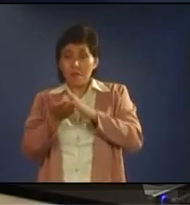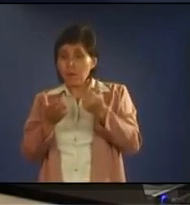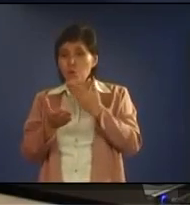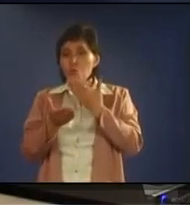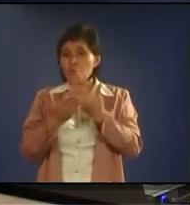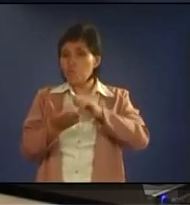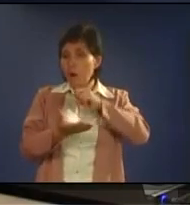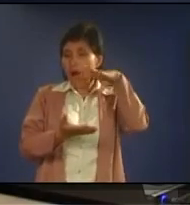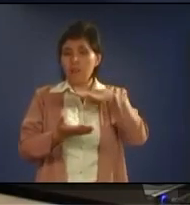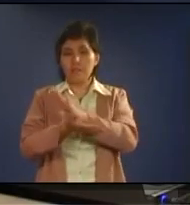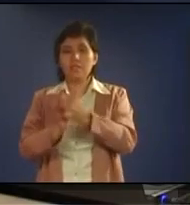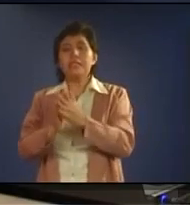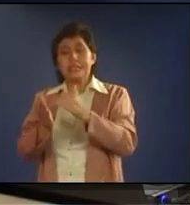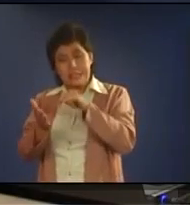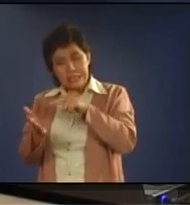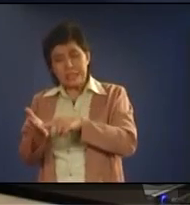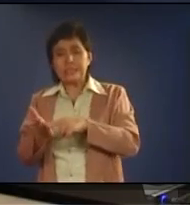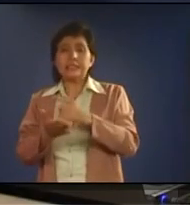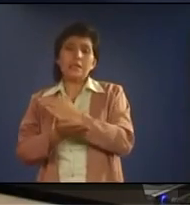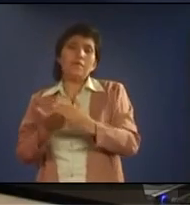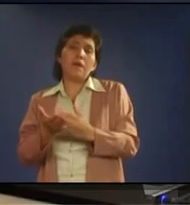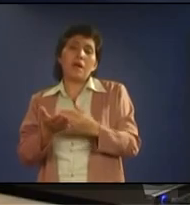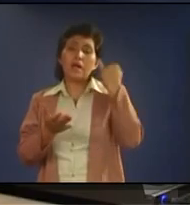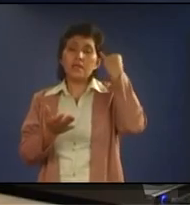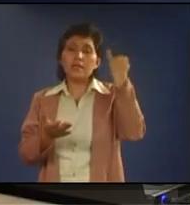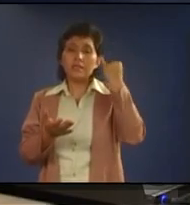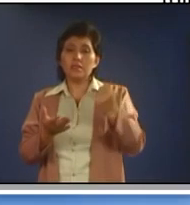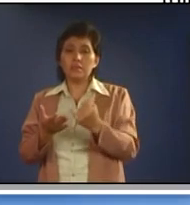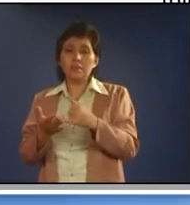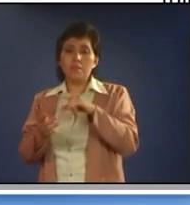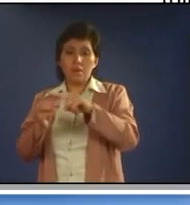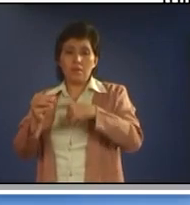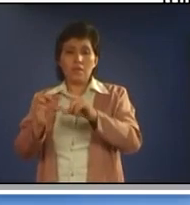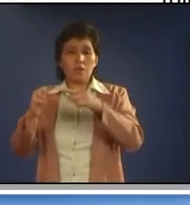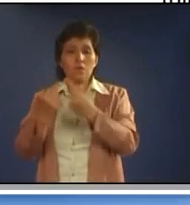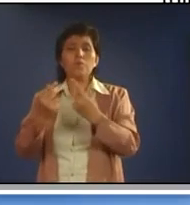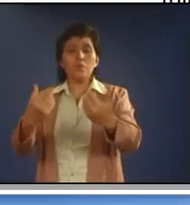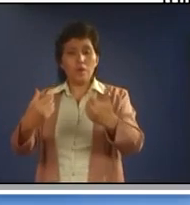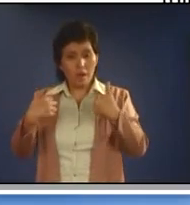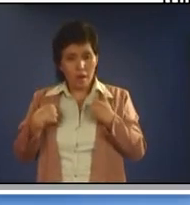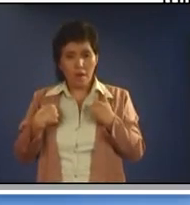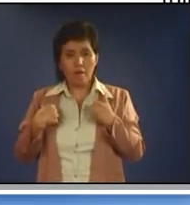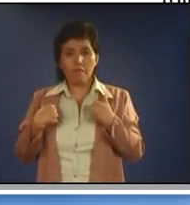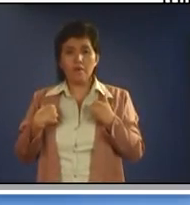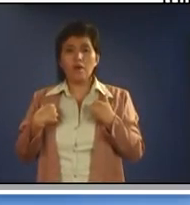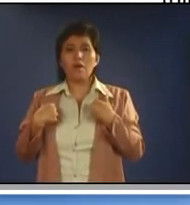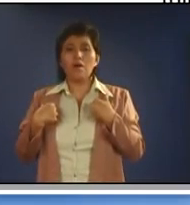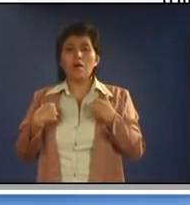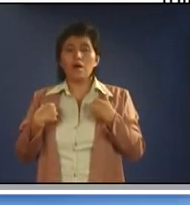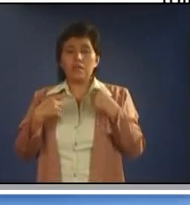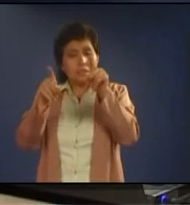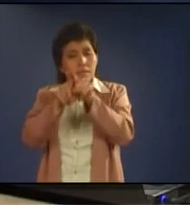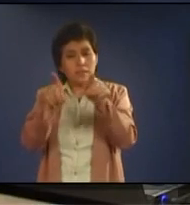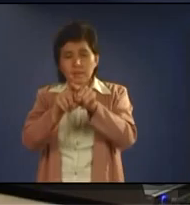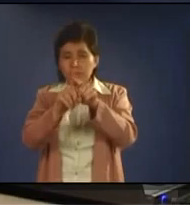these are some of the common ideas that you have, yeah? And also the next one is that you have to have a common goal. A common goal,